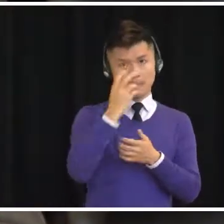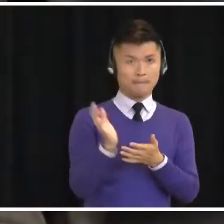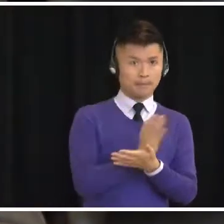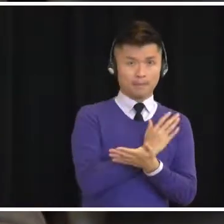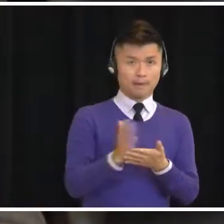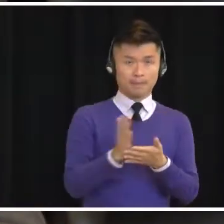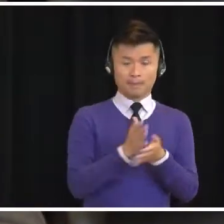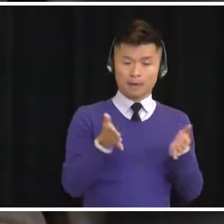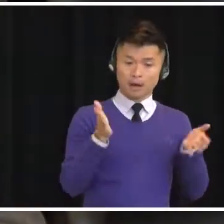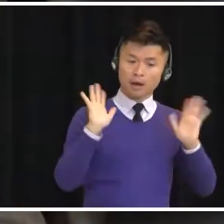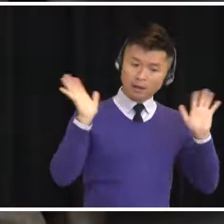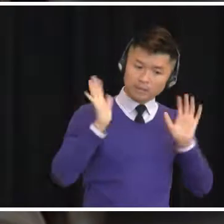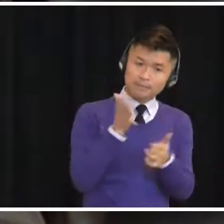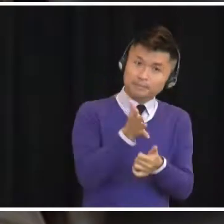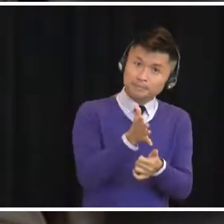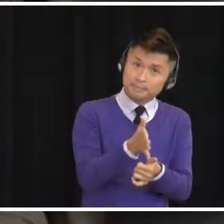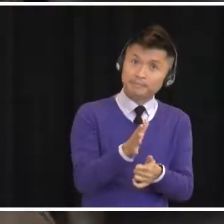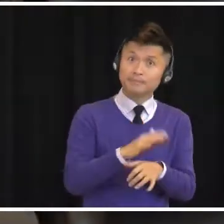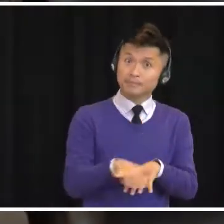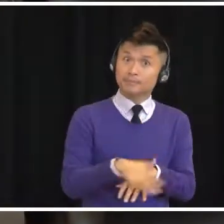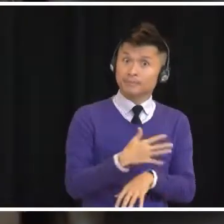in those proceedings as well. Thank you.